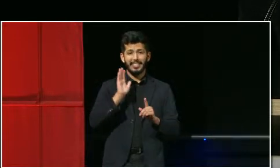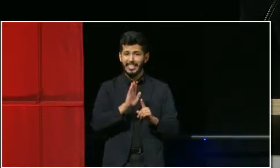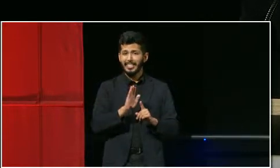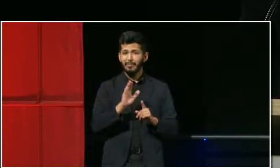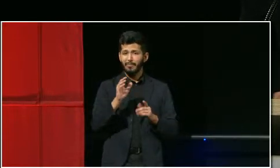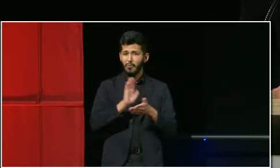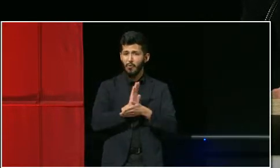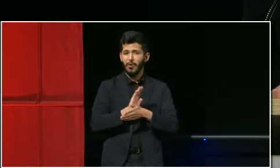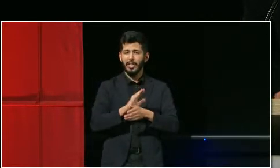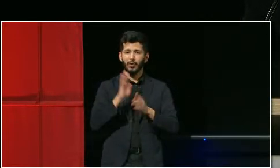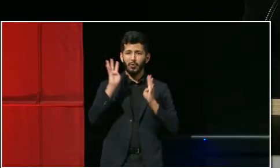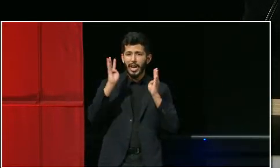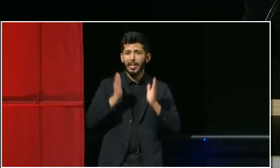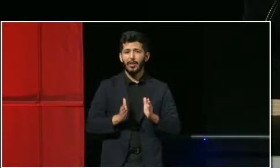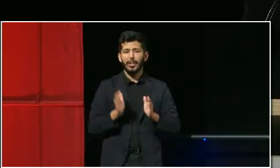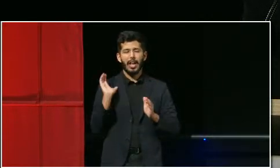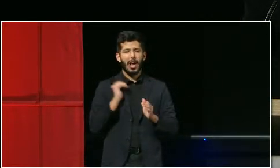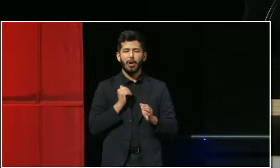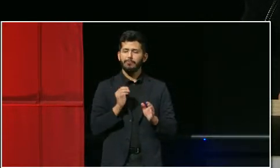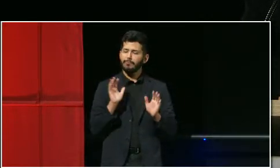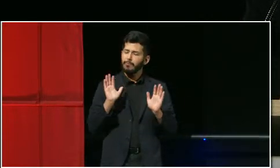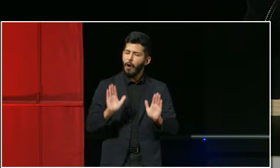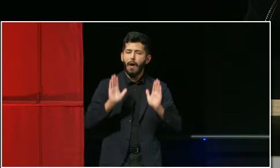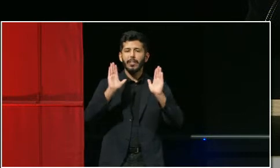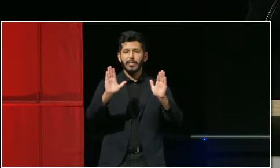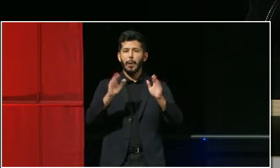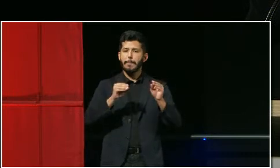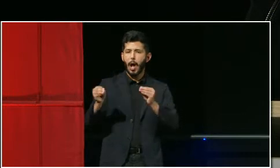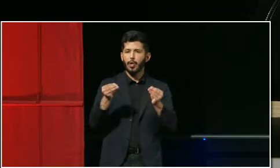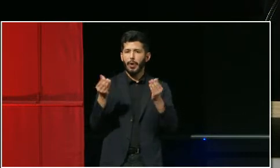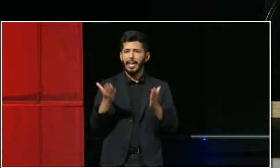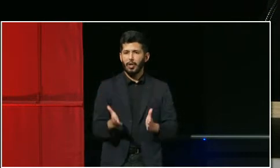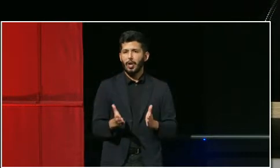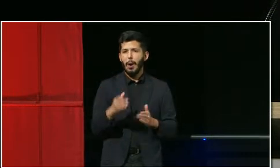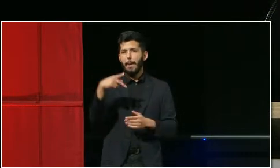our exceptional moderator, Peggy Rajski.